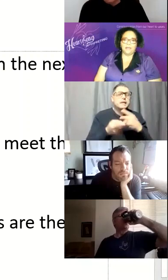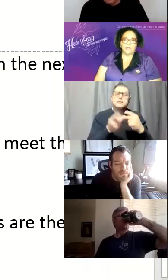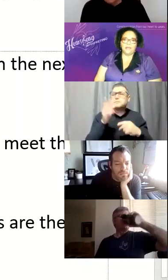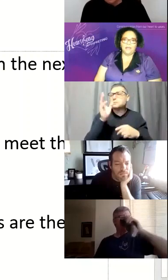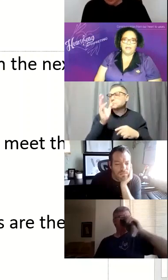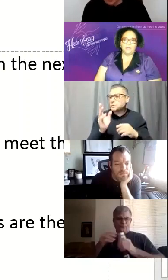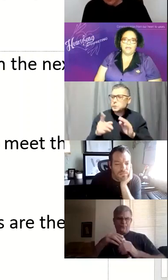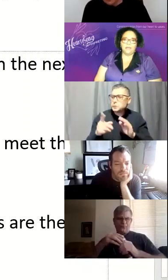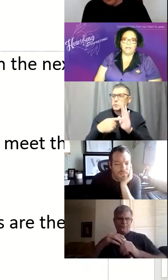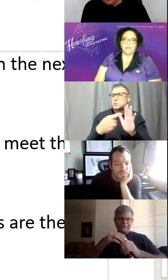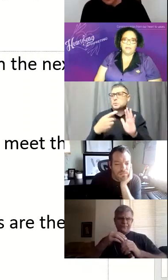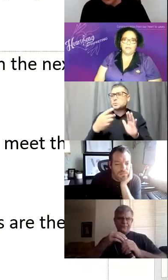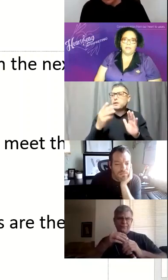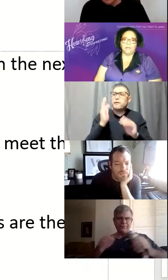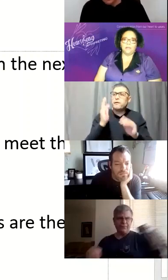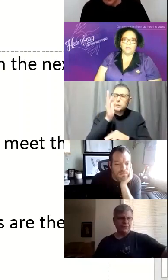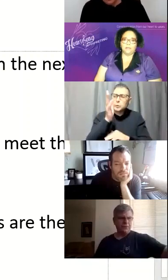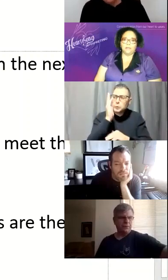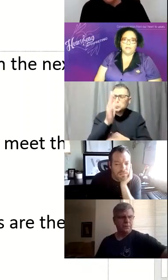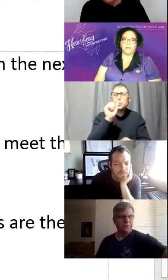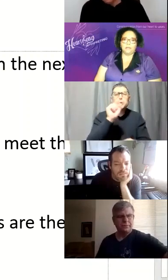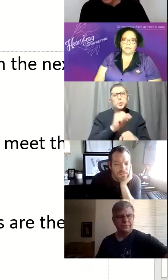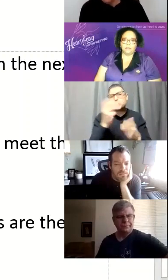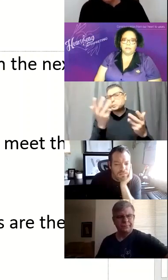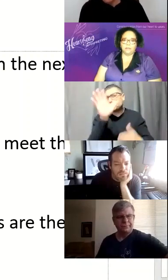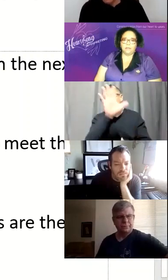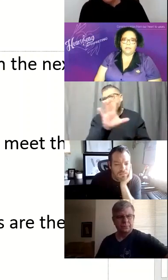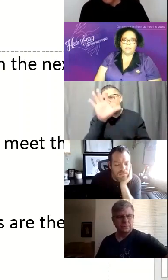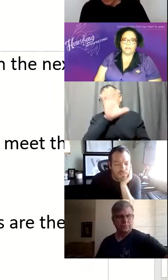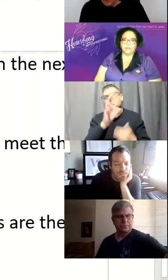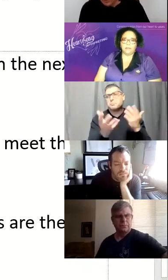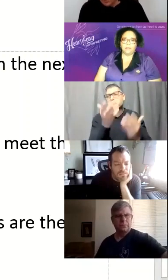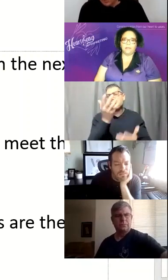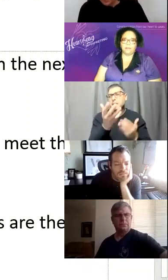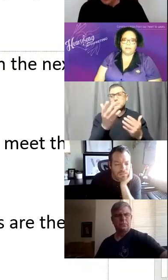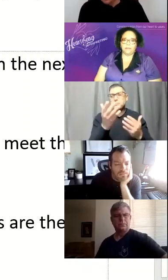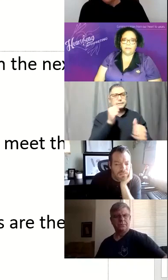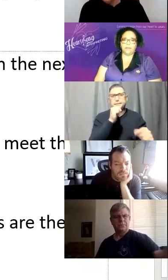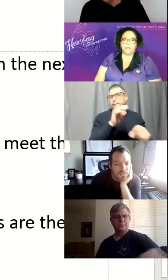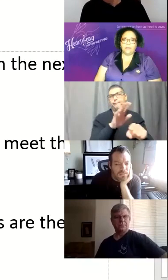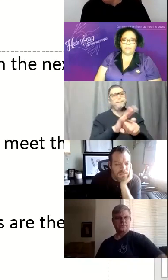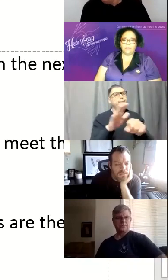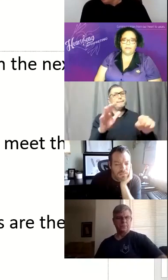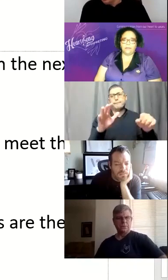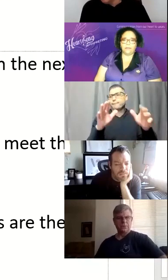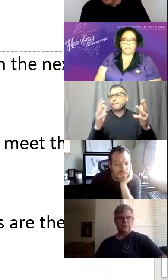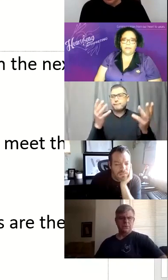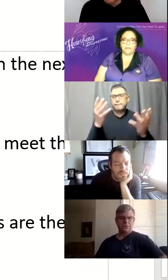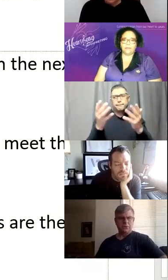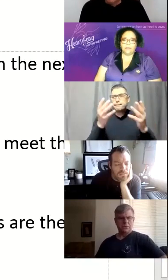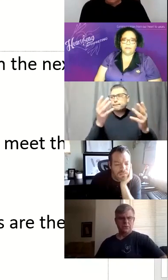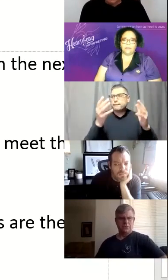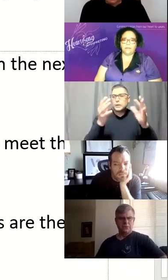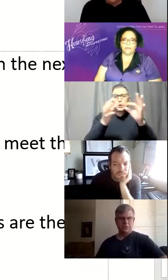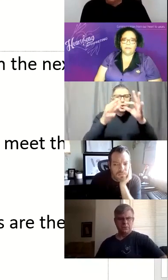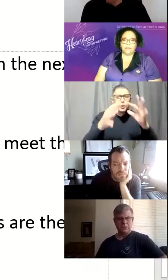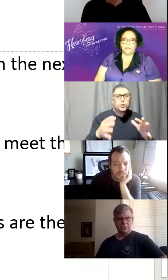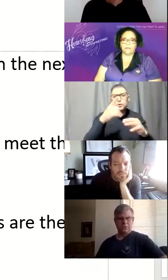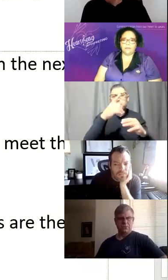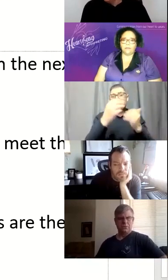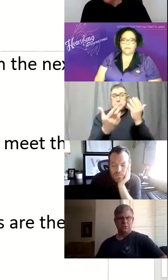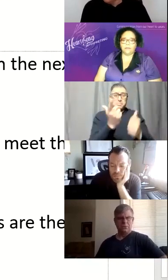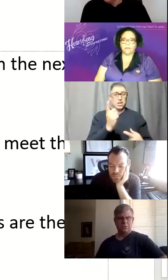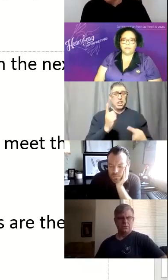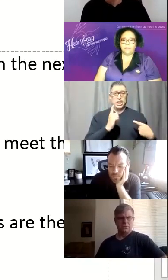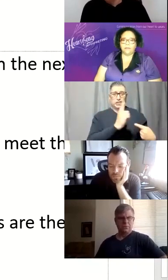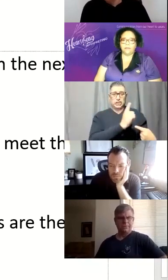about projection of workforce, it looks like we might have a shortage, kind of perhaps based on legislation.